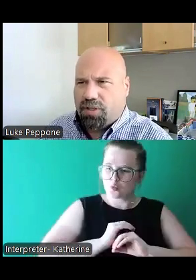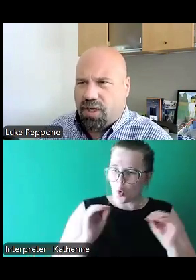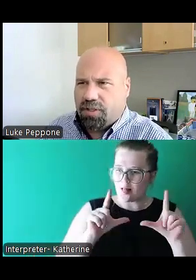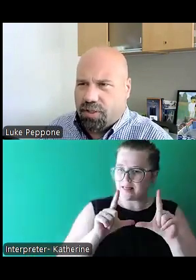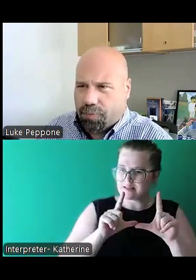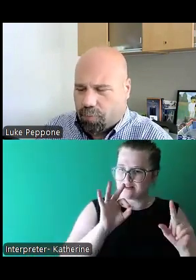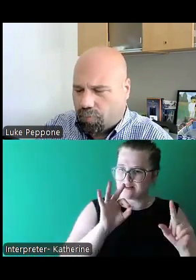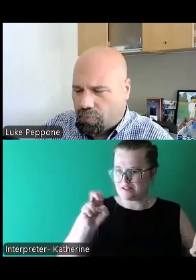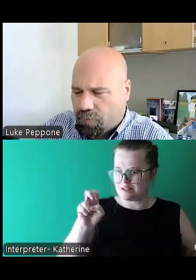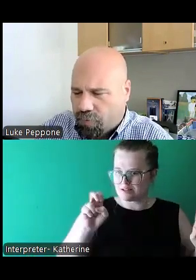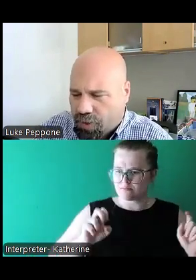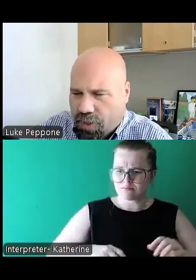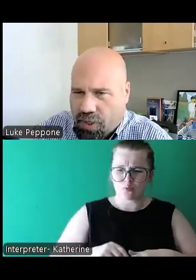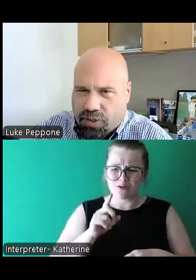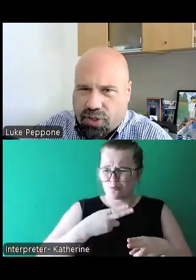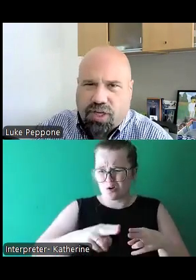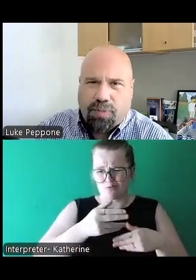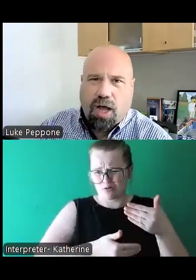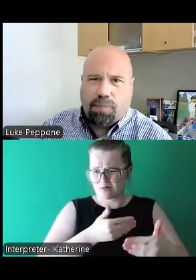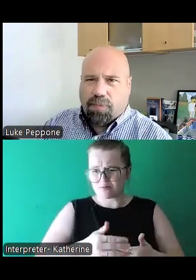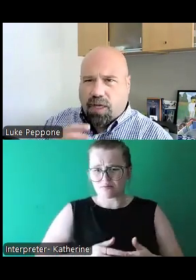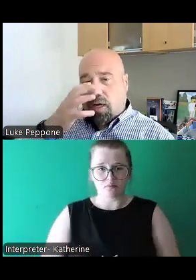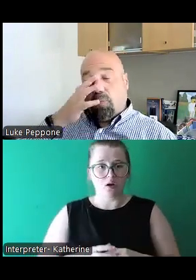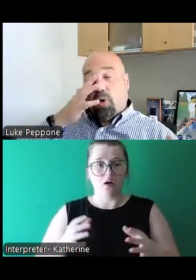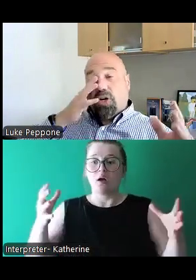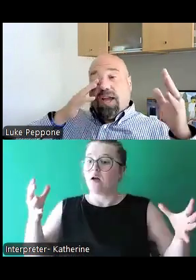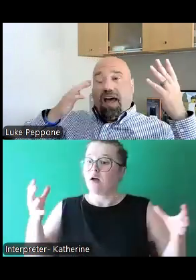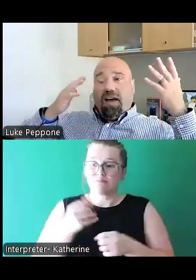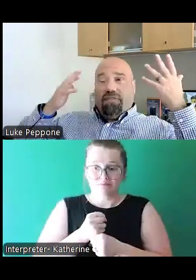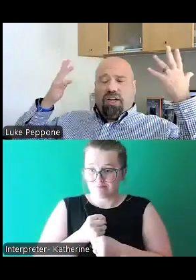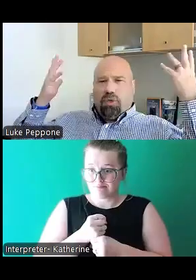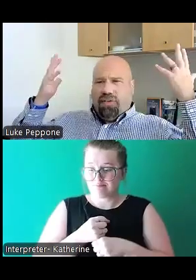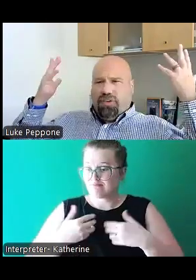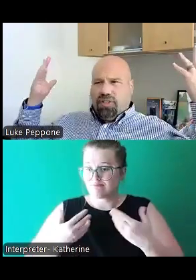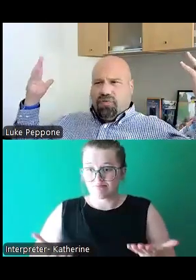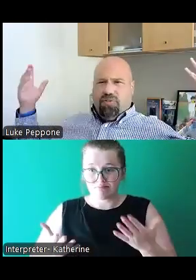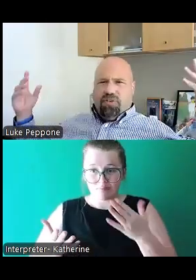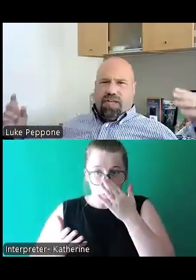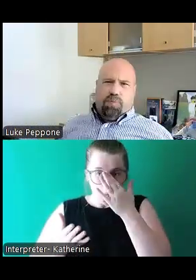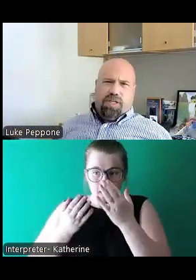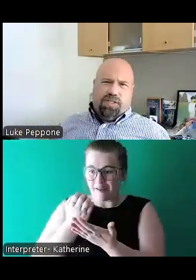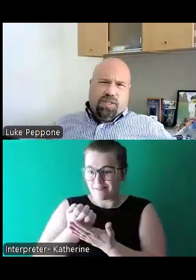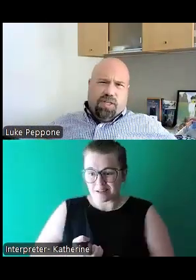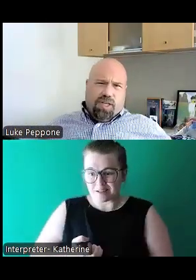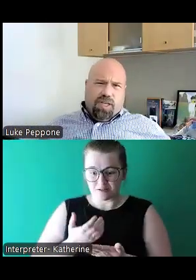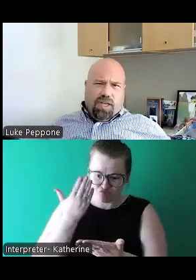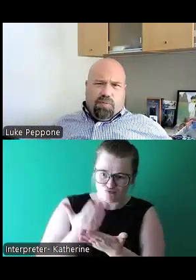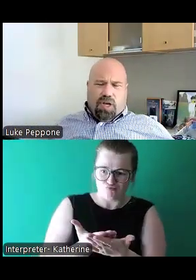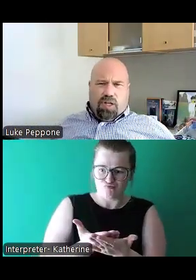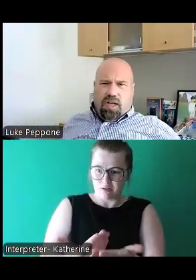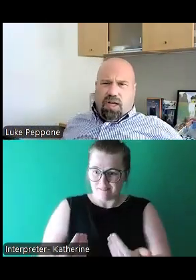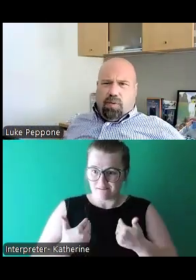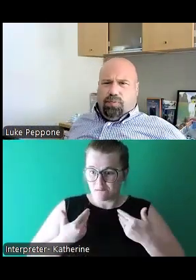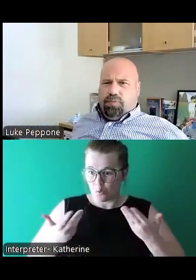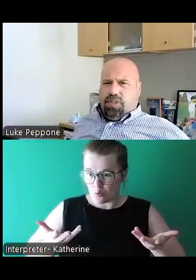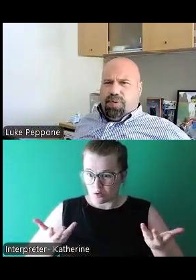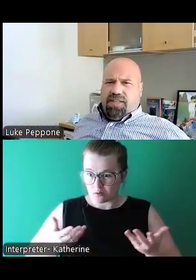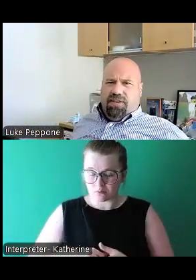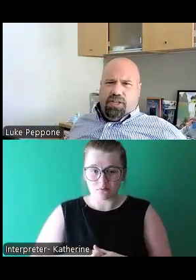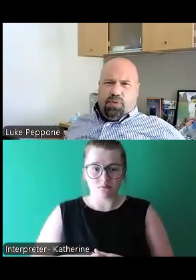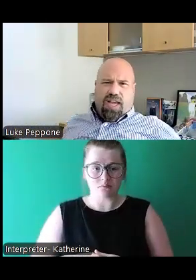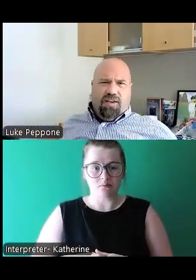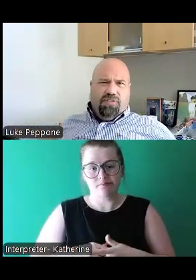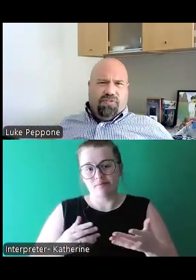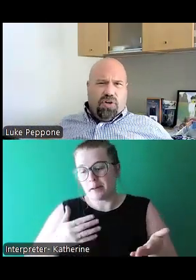quick process. So summing up, what do we have actual evidence for cannabis? Well, the